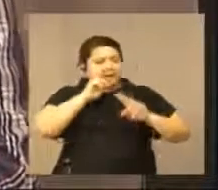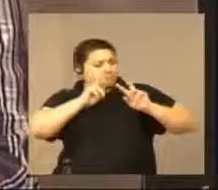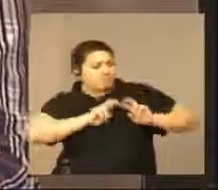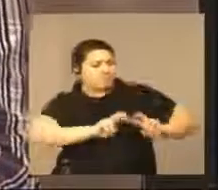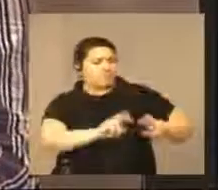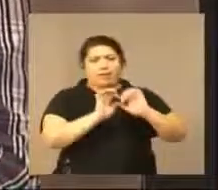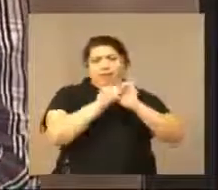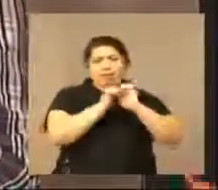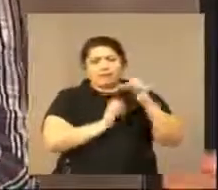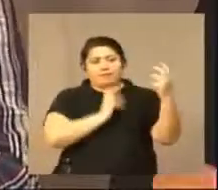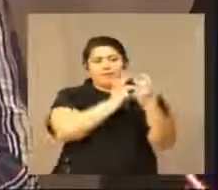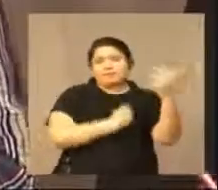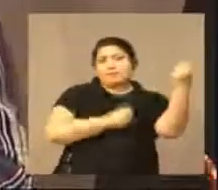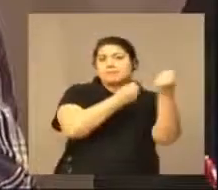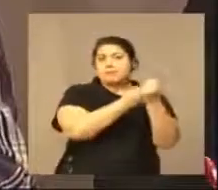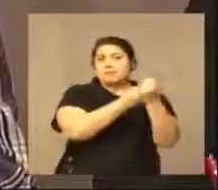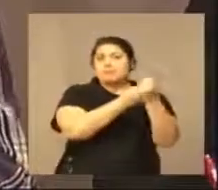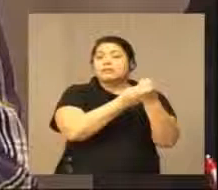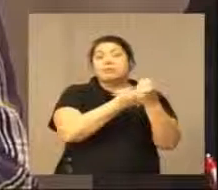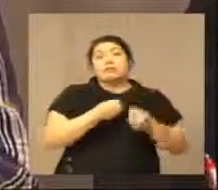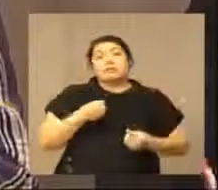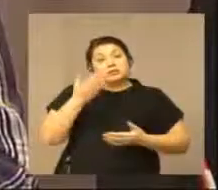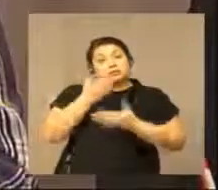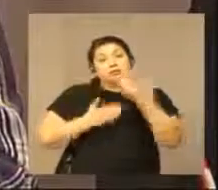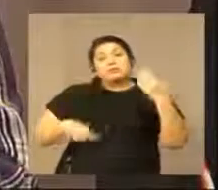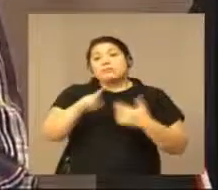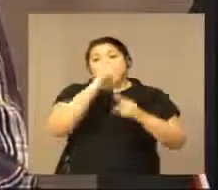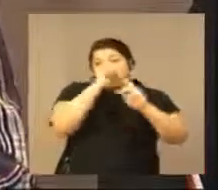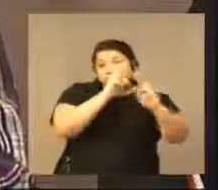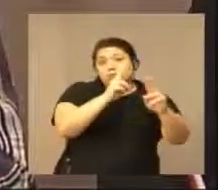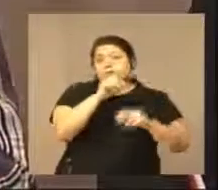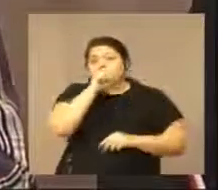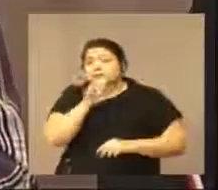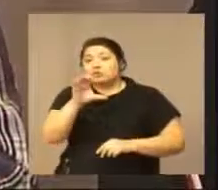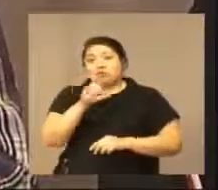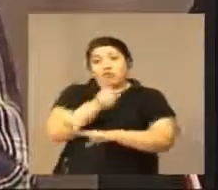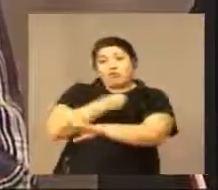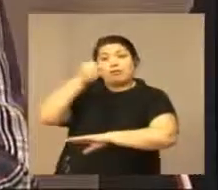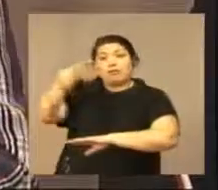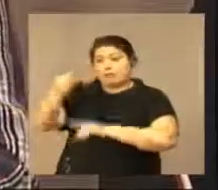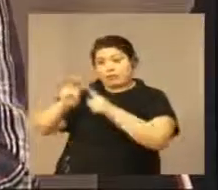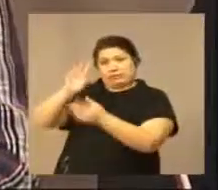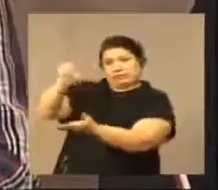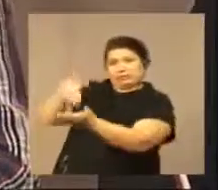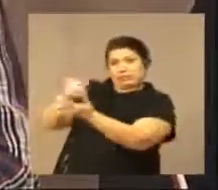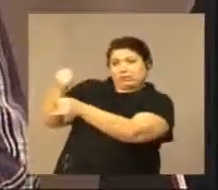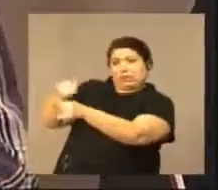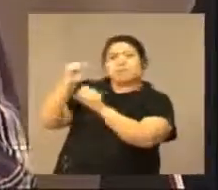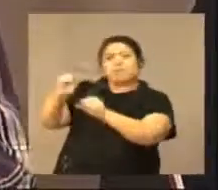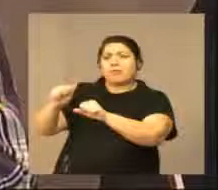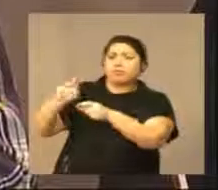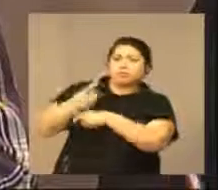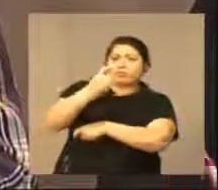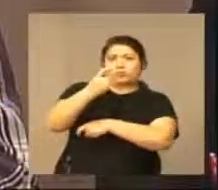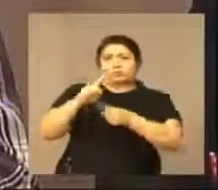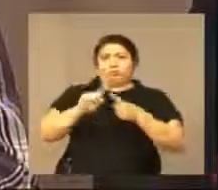development. Losing elders and seniors into distant care facilities can be devastating to our nation and